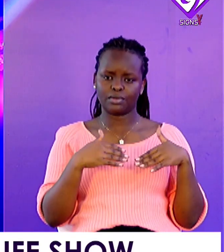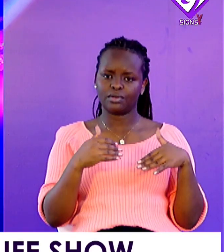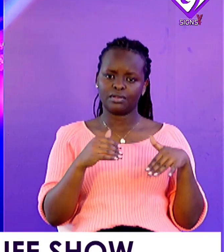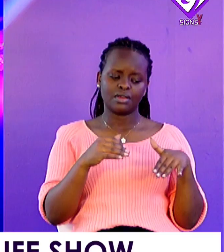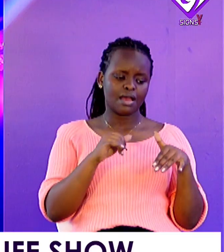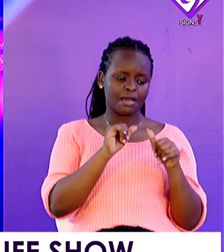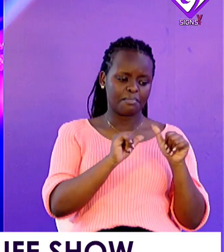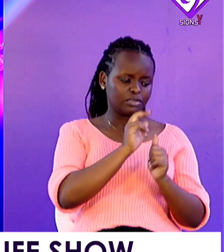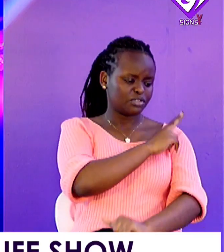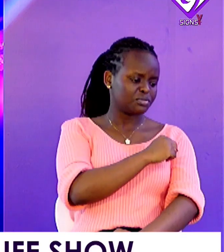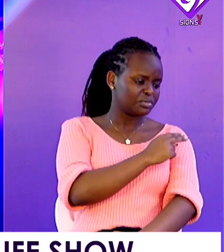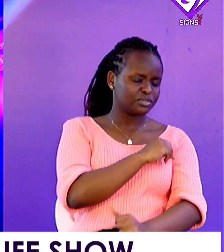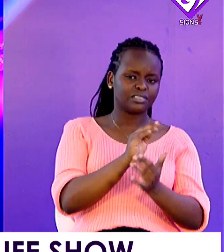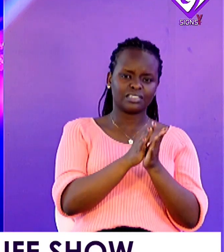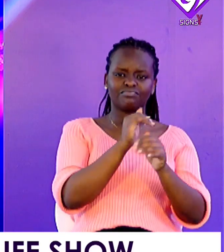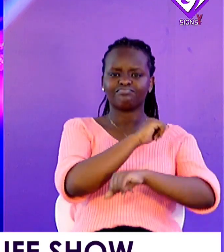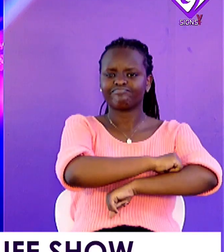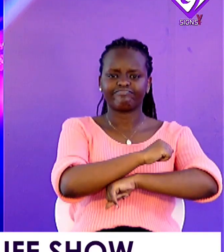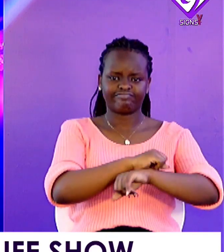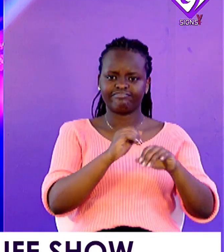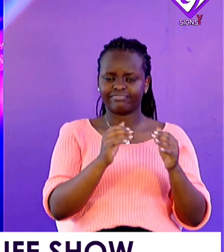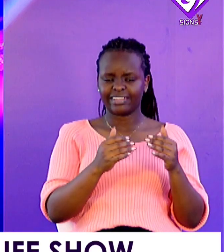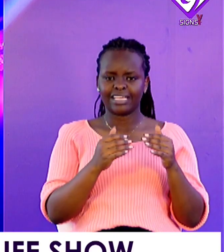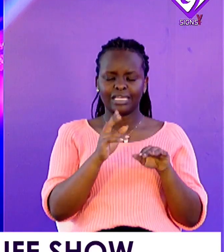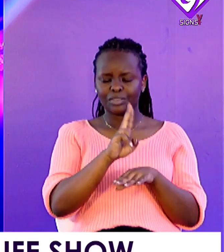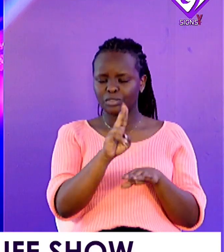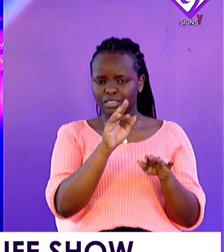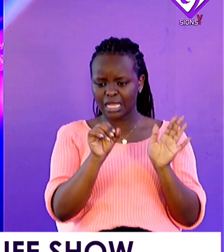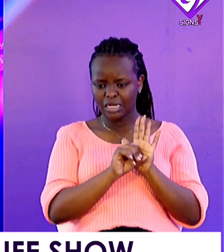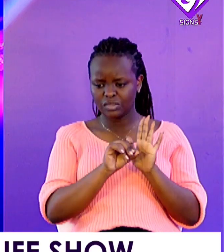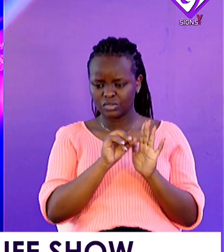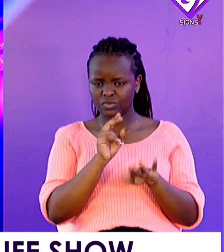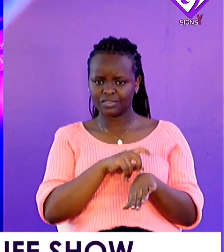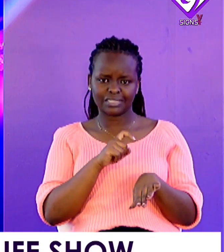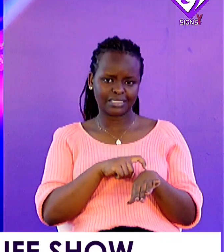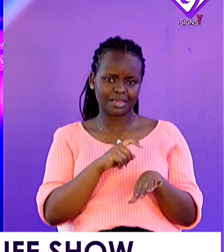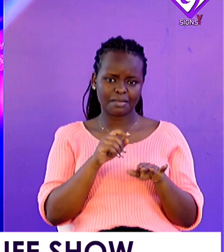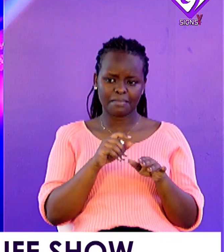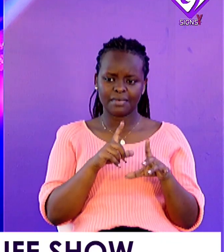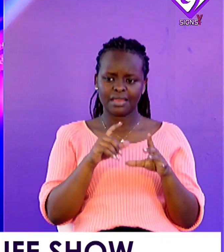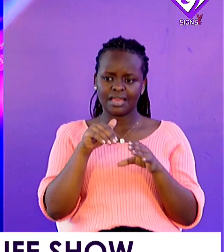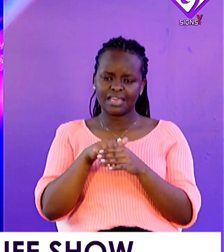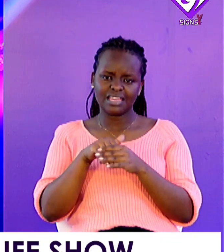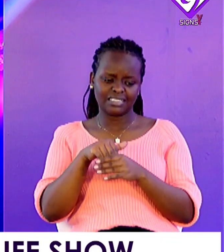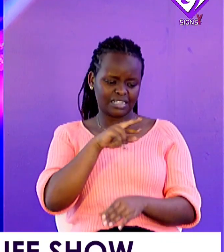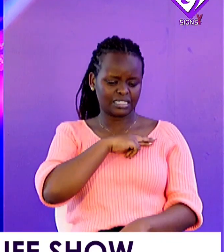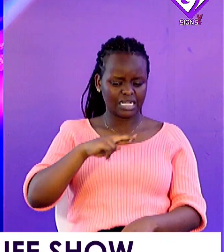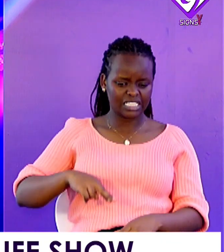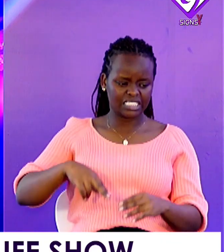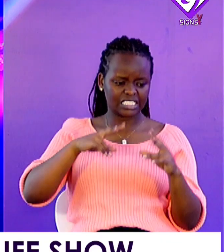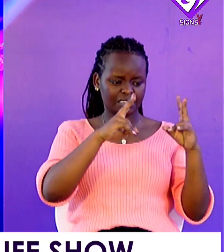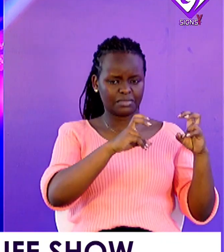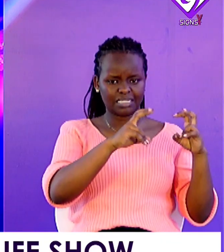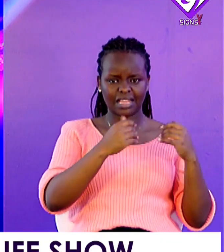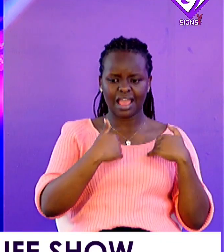people who are not aware, or youth spending so much time in religious matters, not having balance,